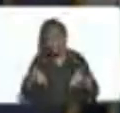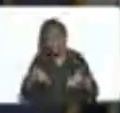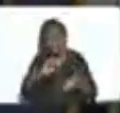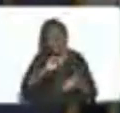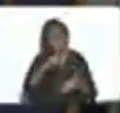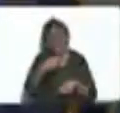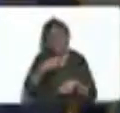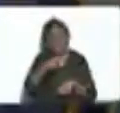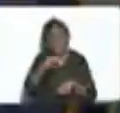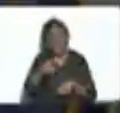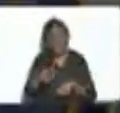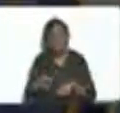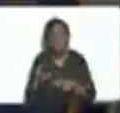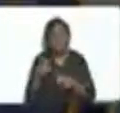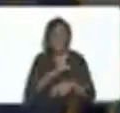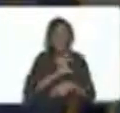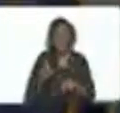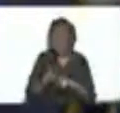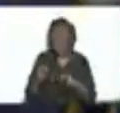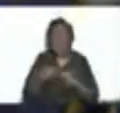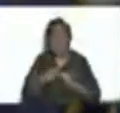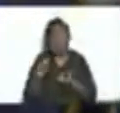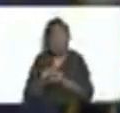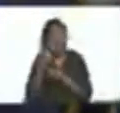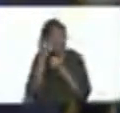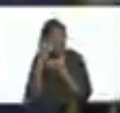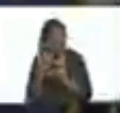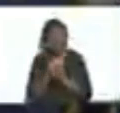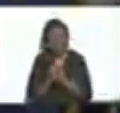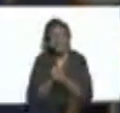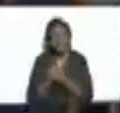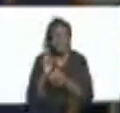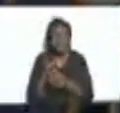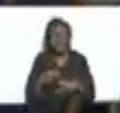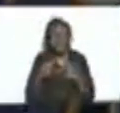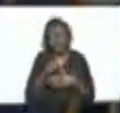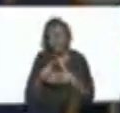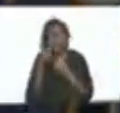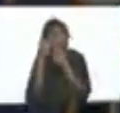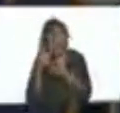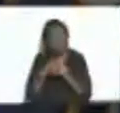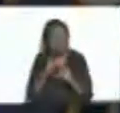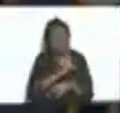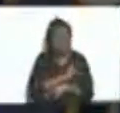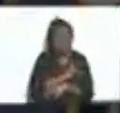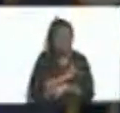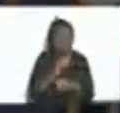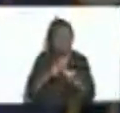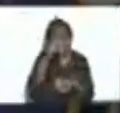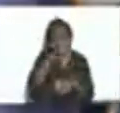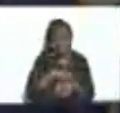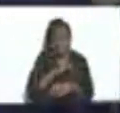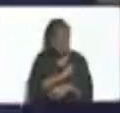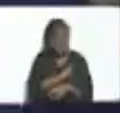determine whether it needs to be looked at closer or if there needs to be charges brought. But we've turned over all information to the police. Chairman Storr